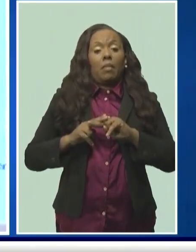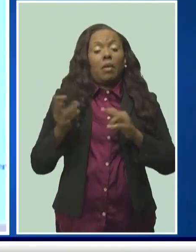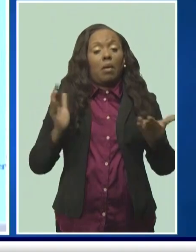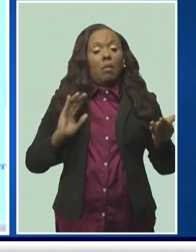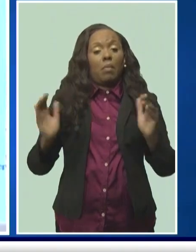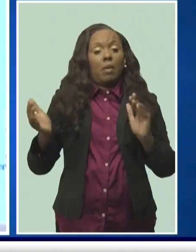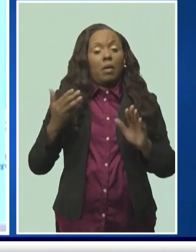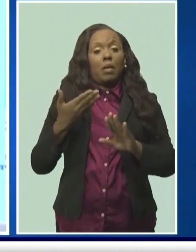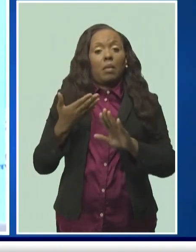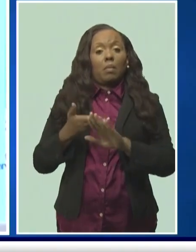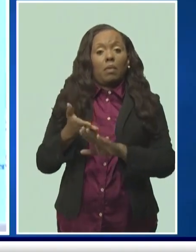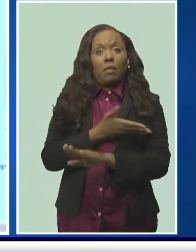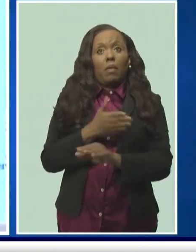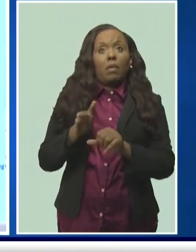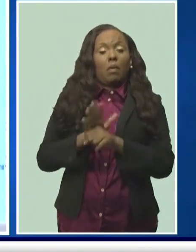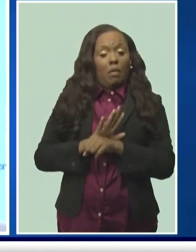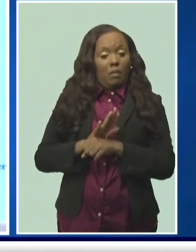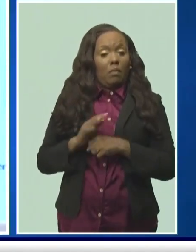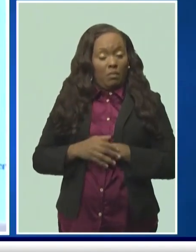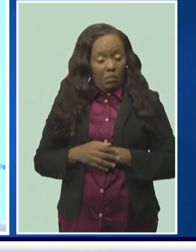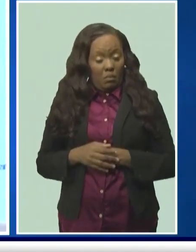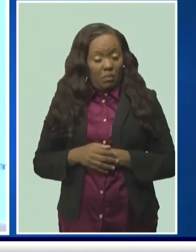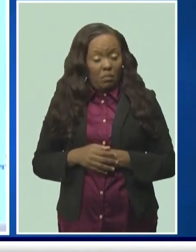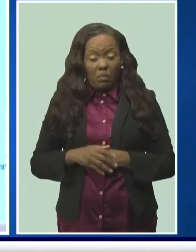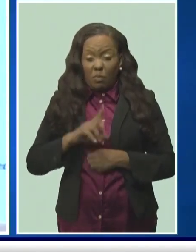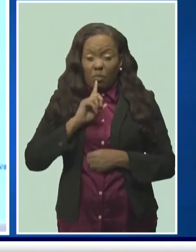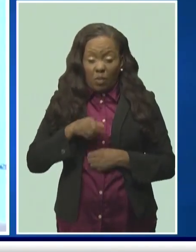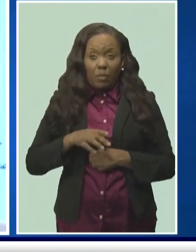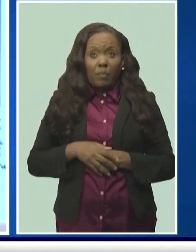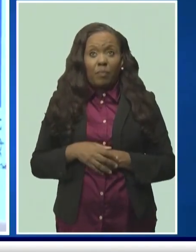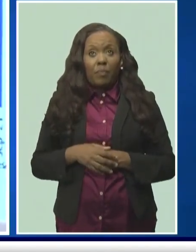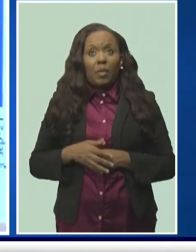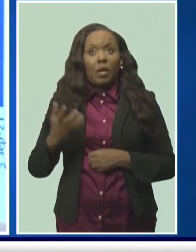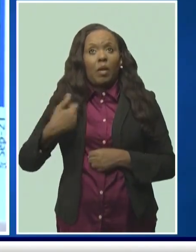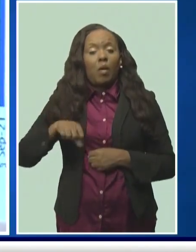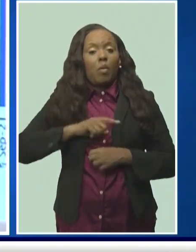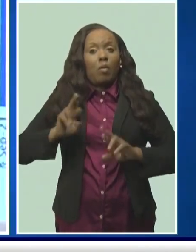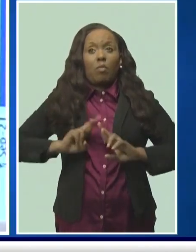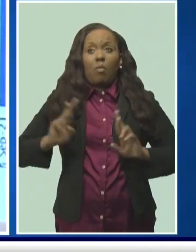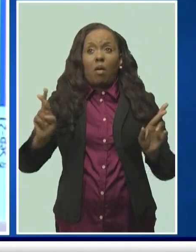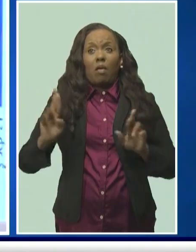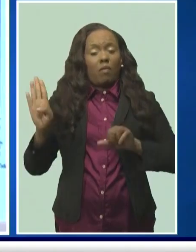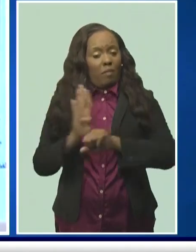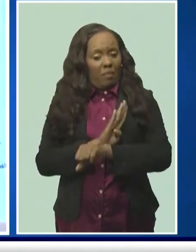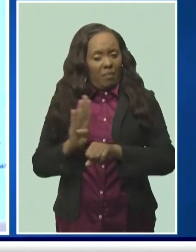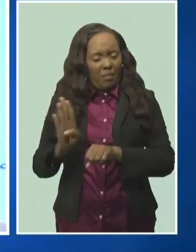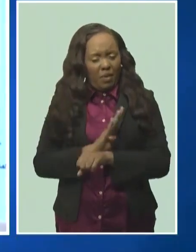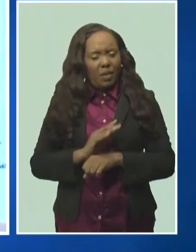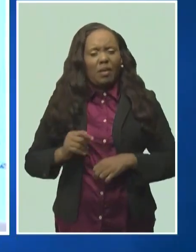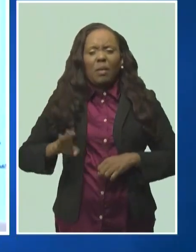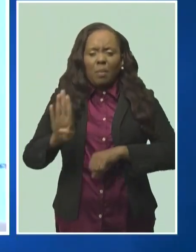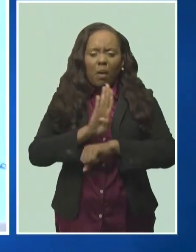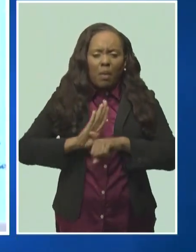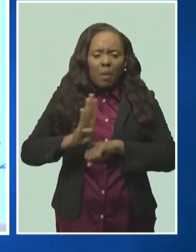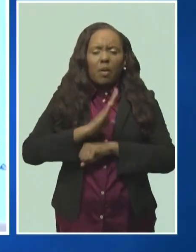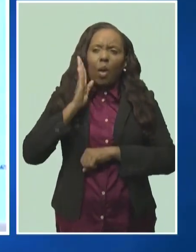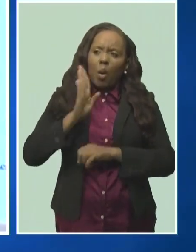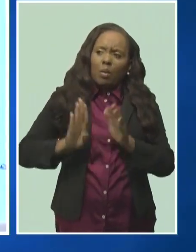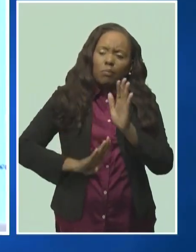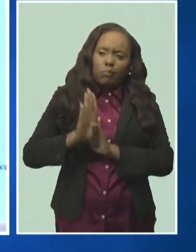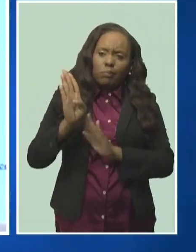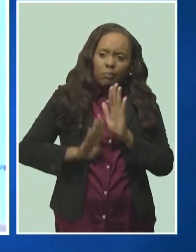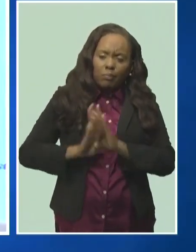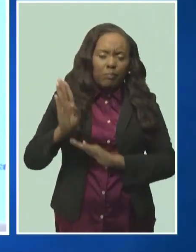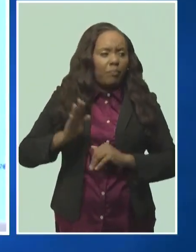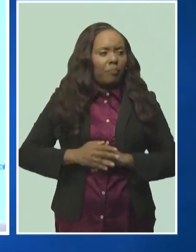terms. Okay? We're open for business. The most important thing about this growth too, not only really